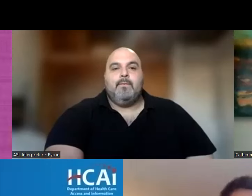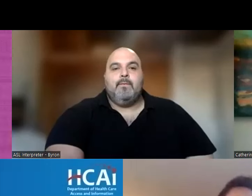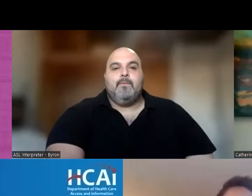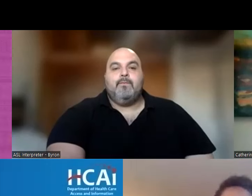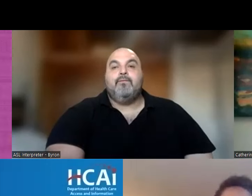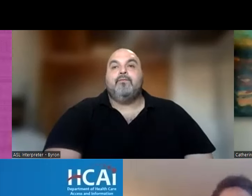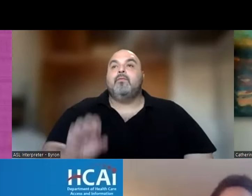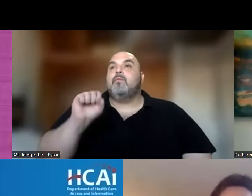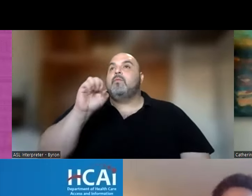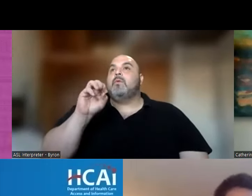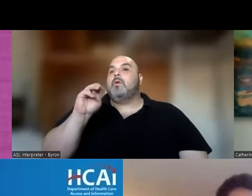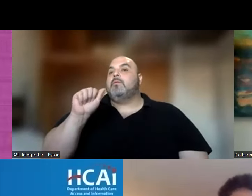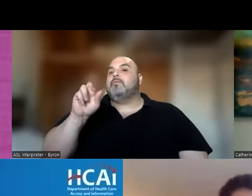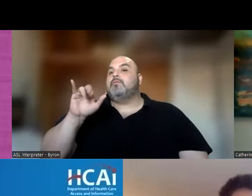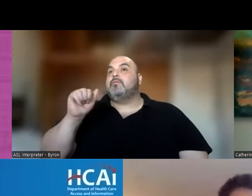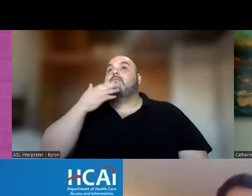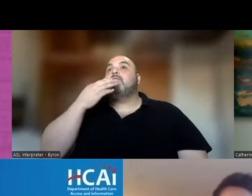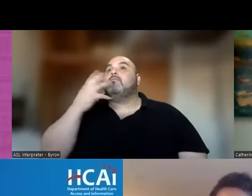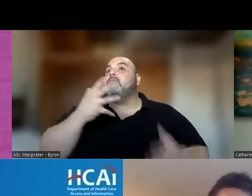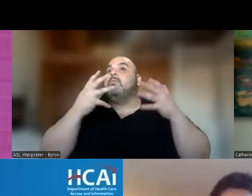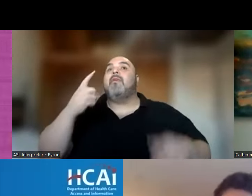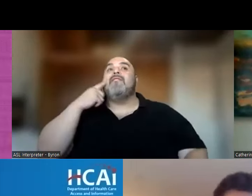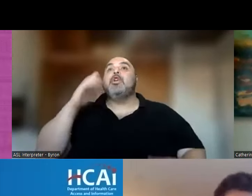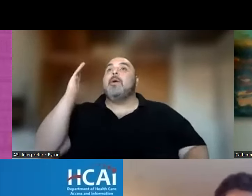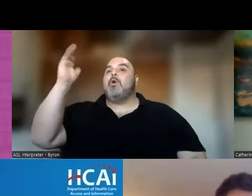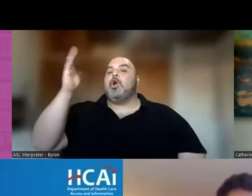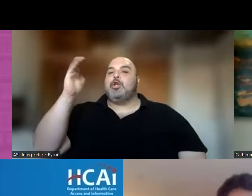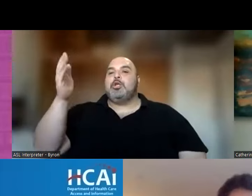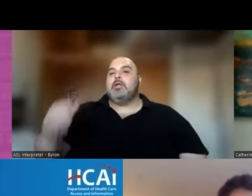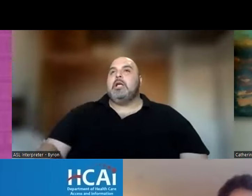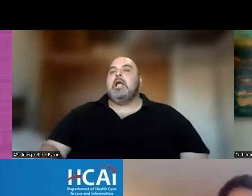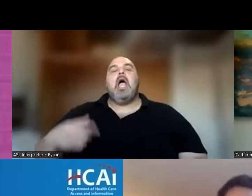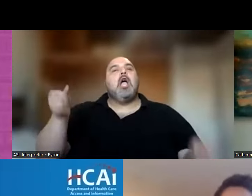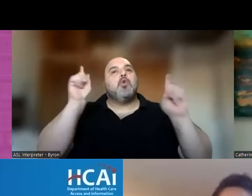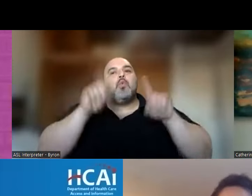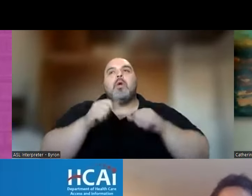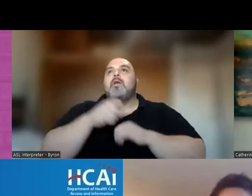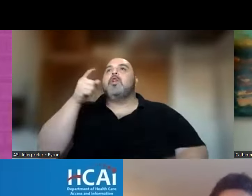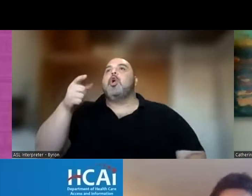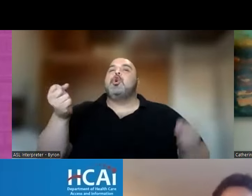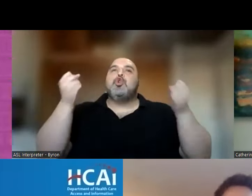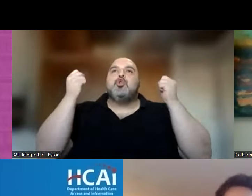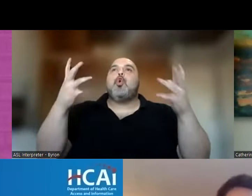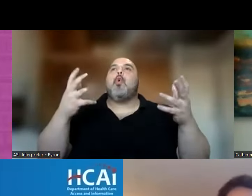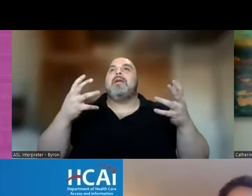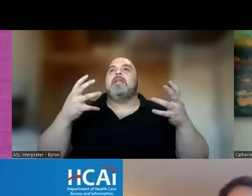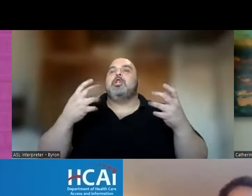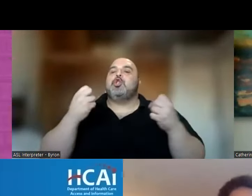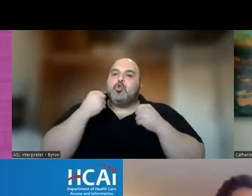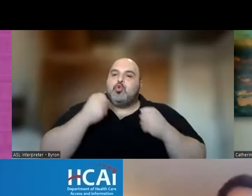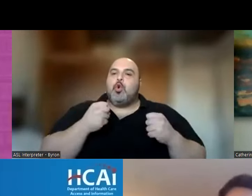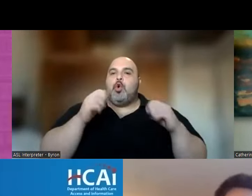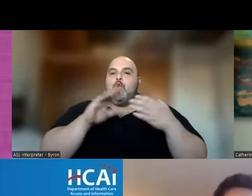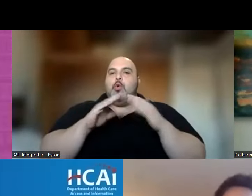So Maria, thank you so much for your presentation. I totally agree with you. There are so many strong communities that